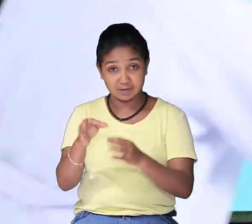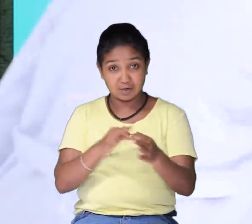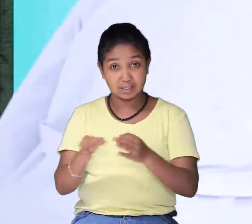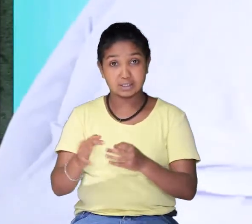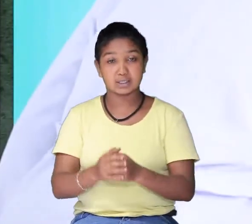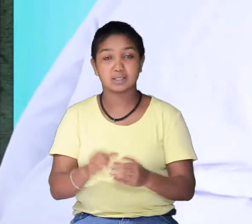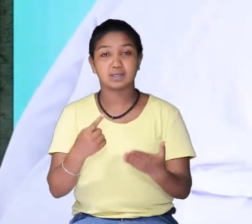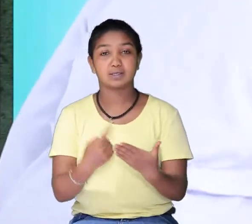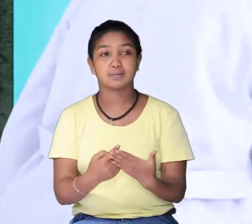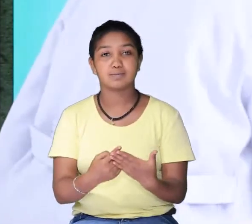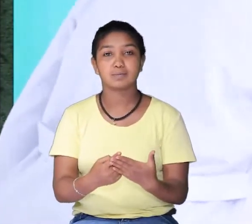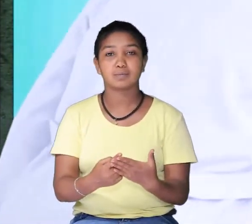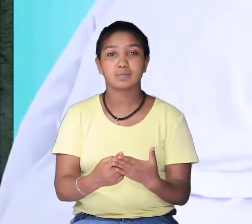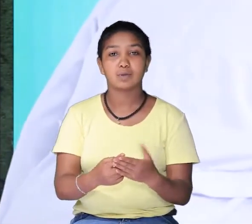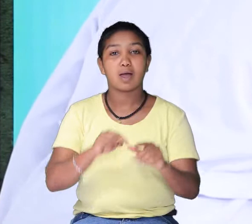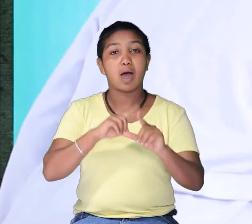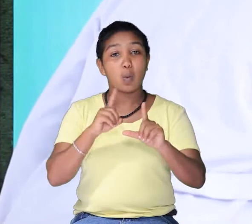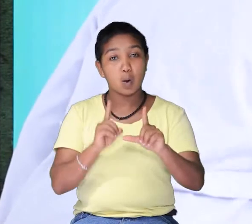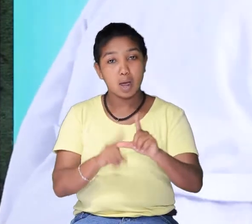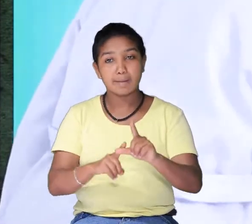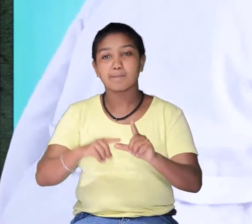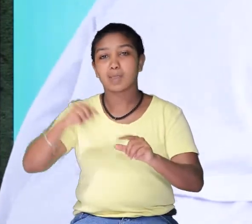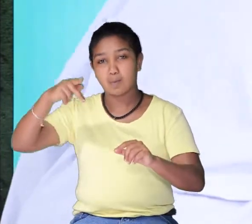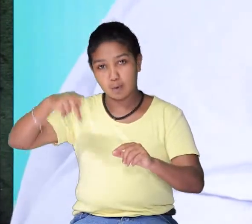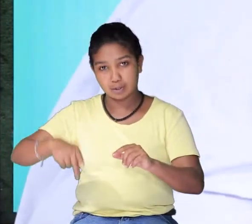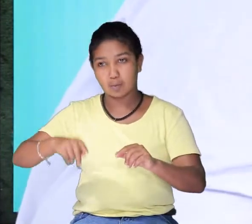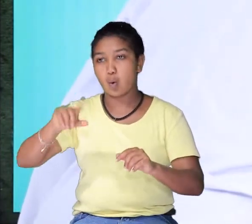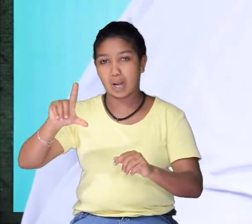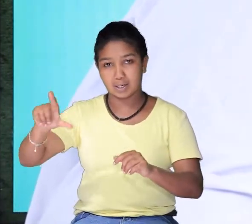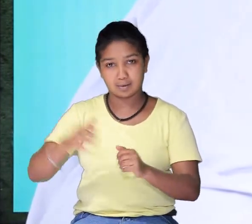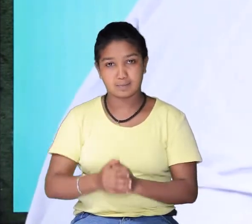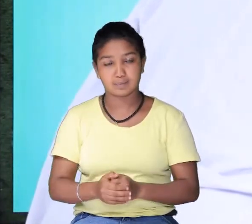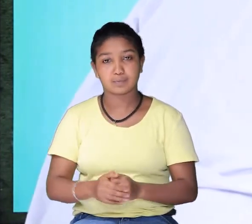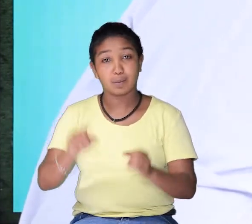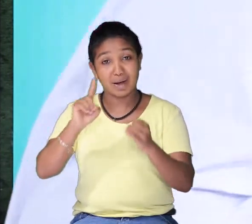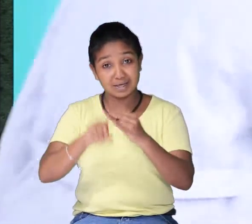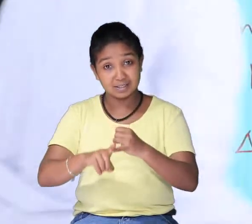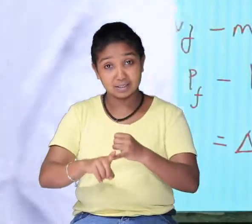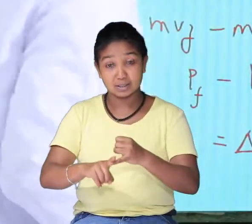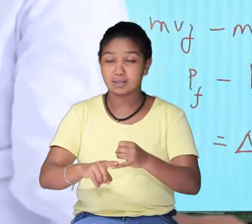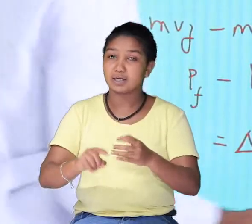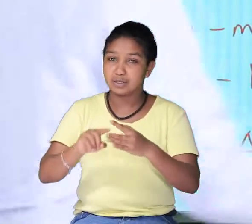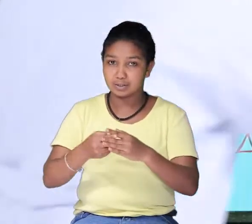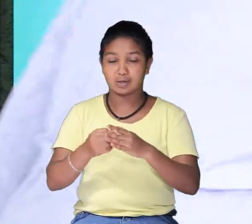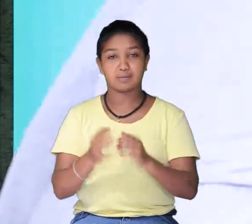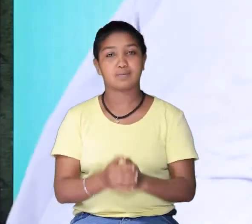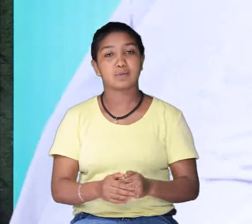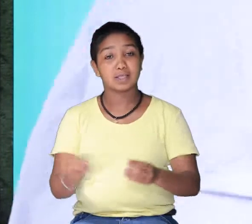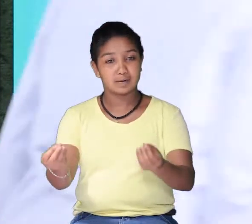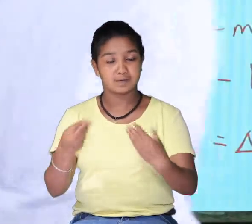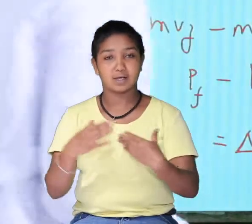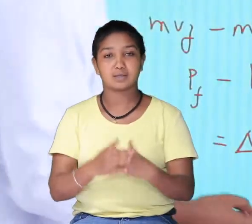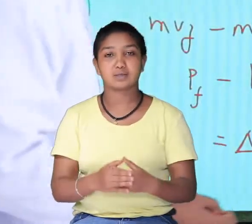it as the angular momentum. Angular momentum final minus angular momentum initial gives